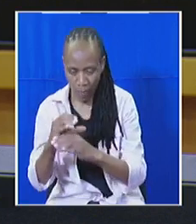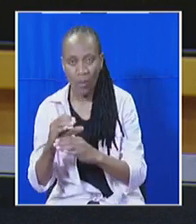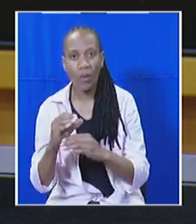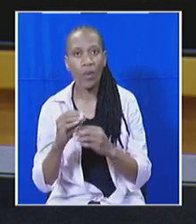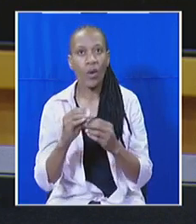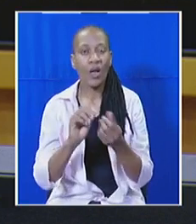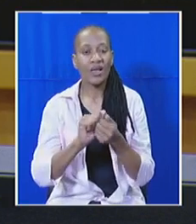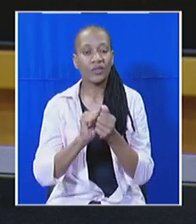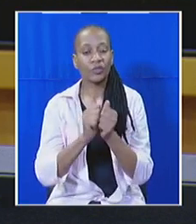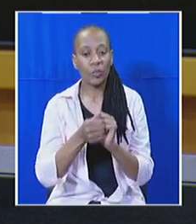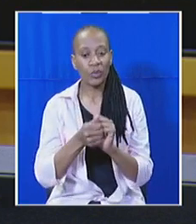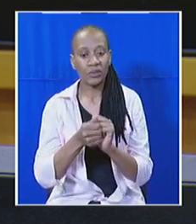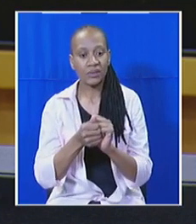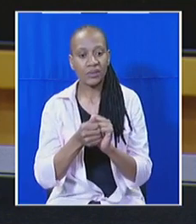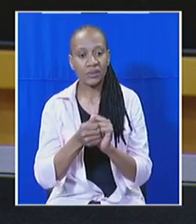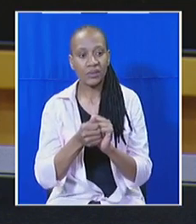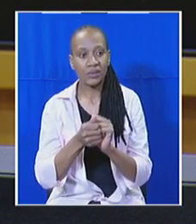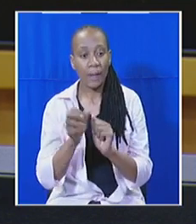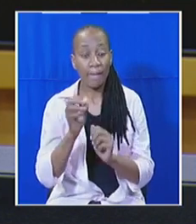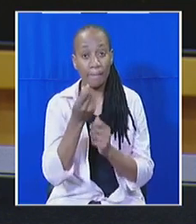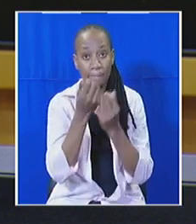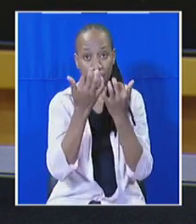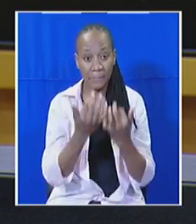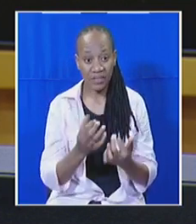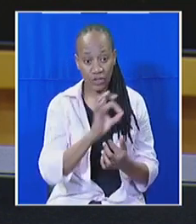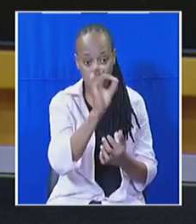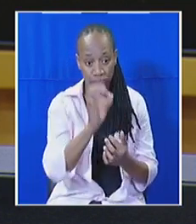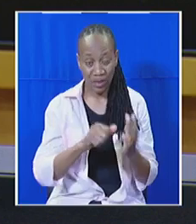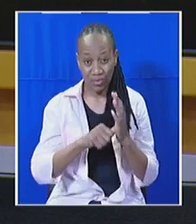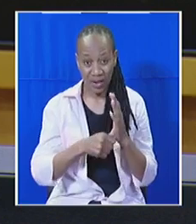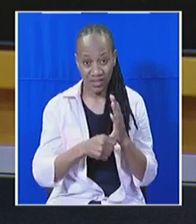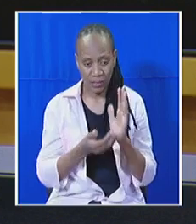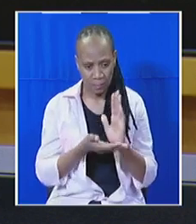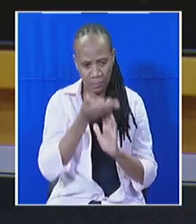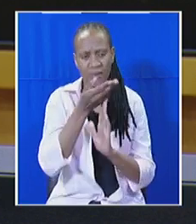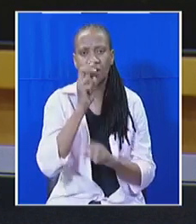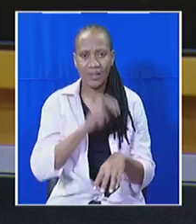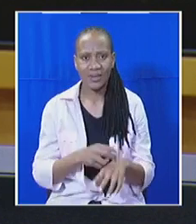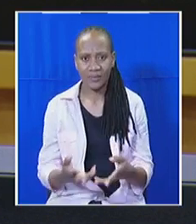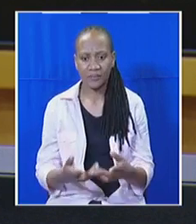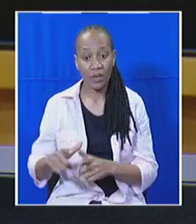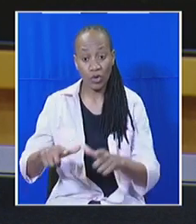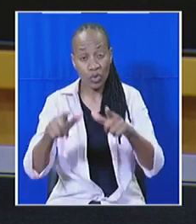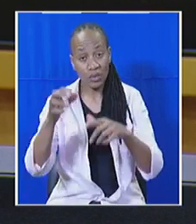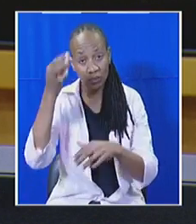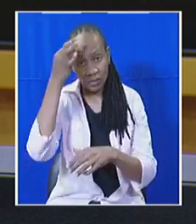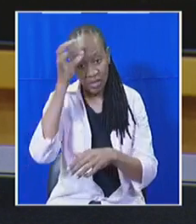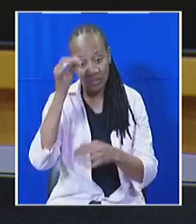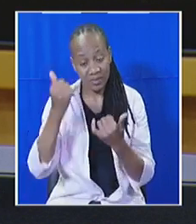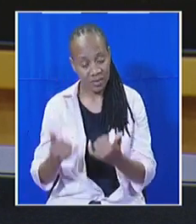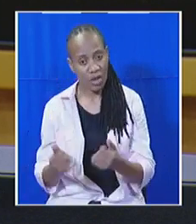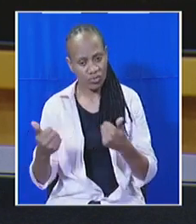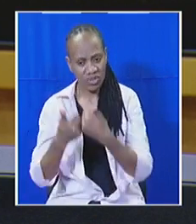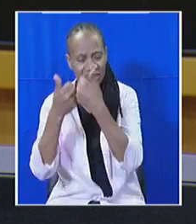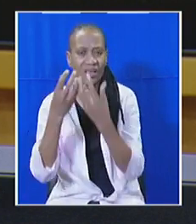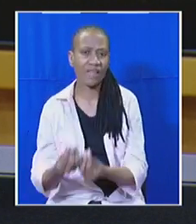of sports, a percentage of the MIG grant. Because local government is faced with a number of challenges. And that